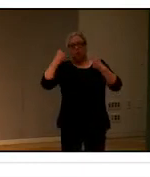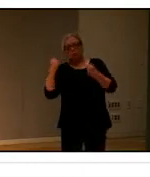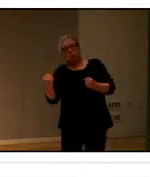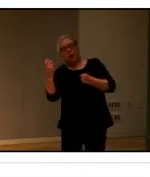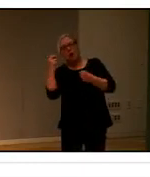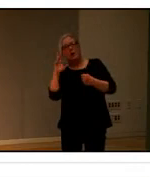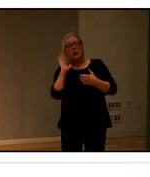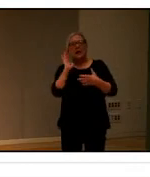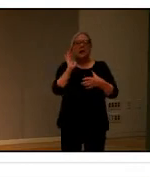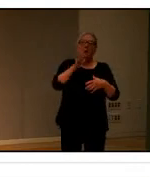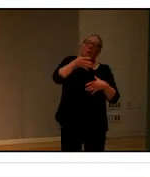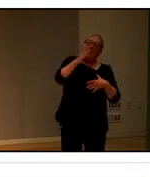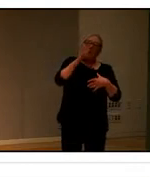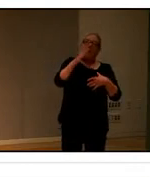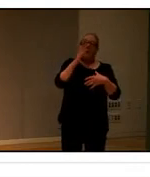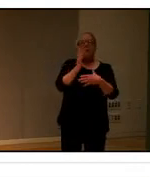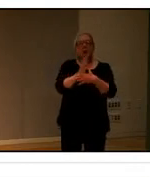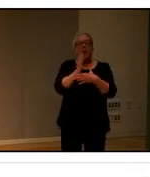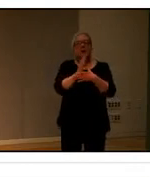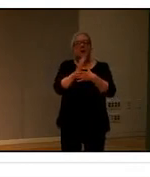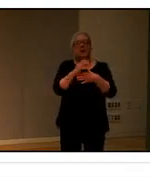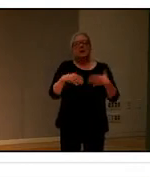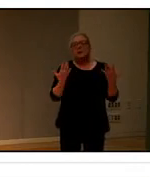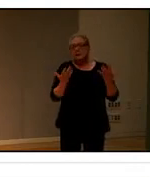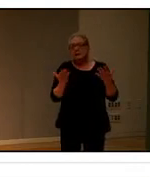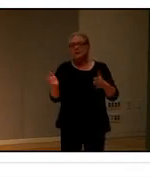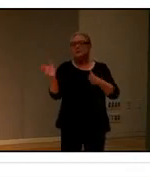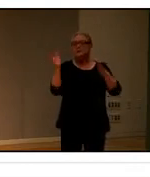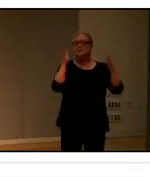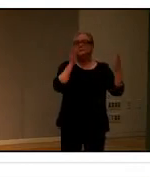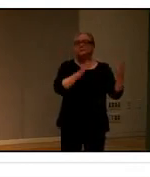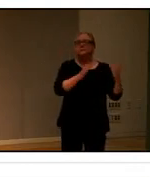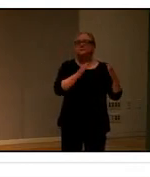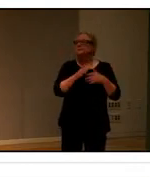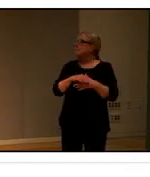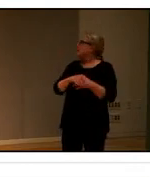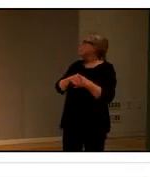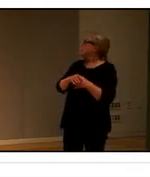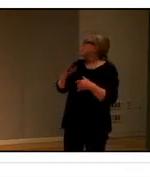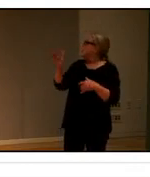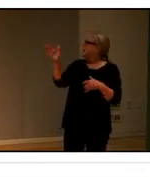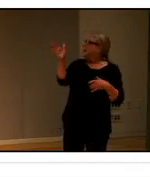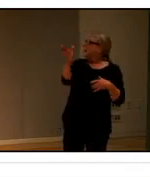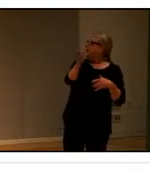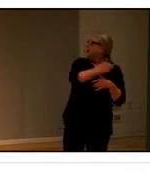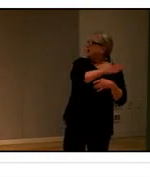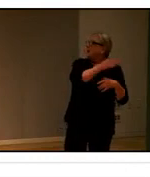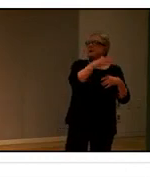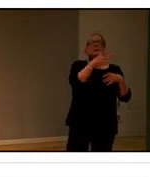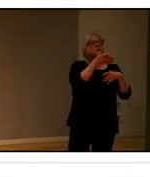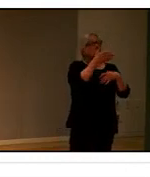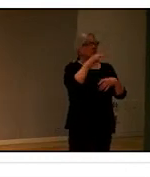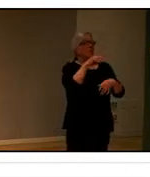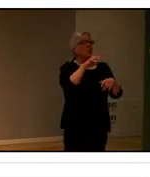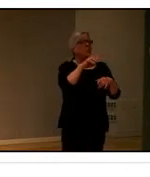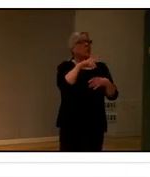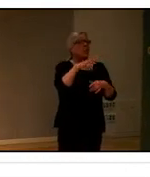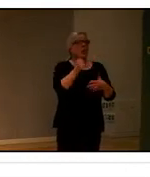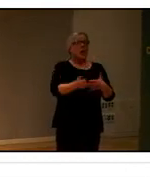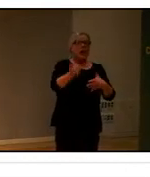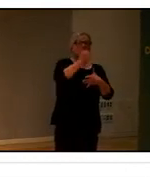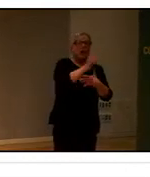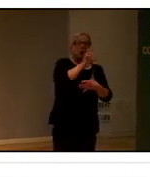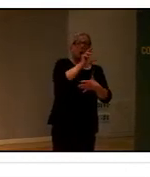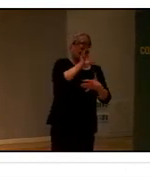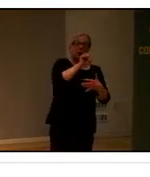trusted, and orange is strongly or moderately distrusted. So primary care doctor is more trusted compared to family